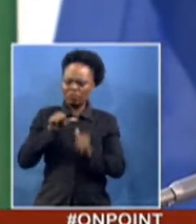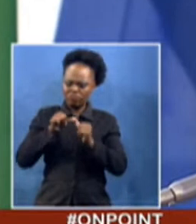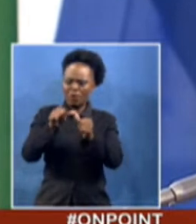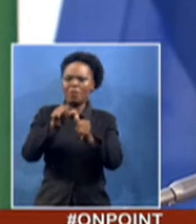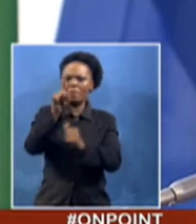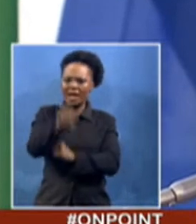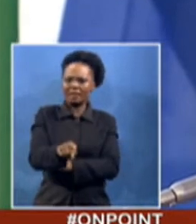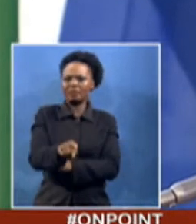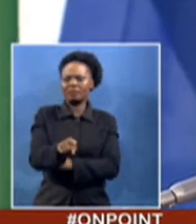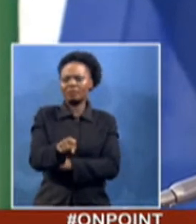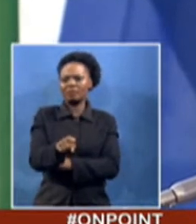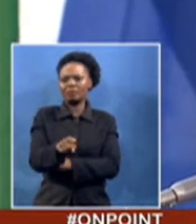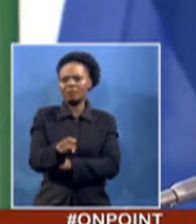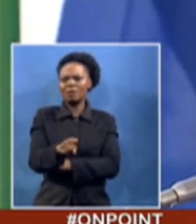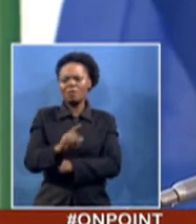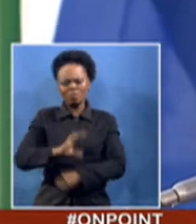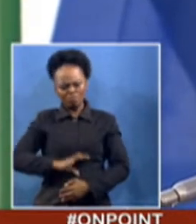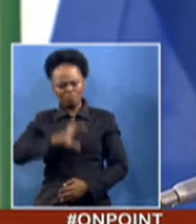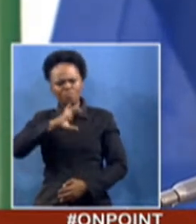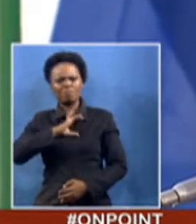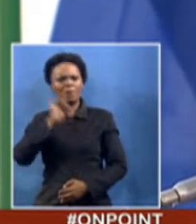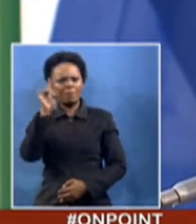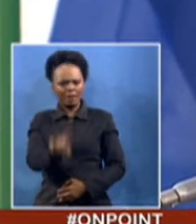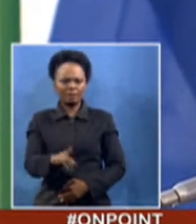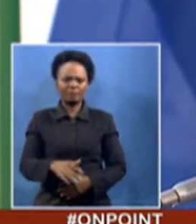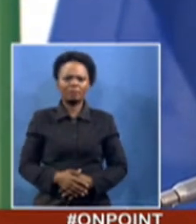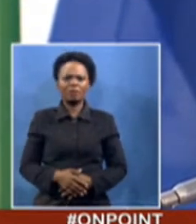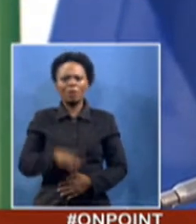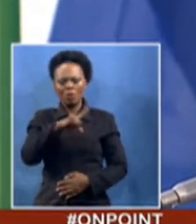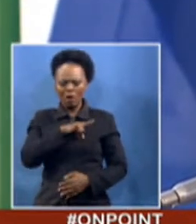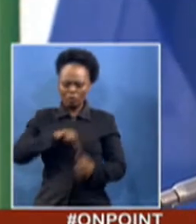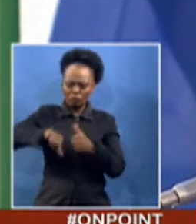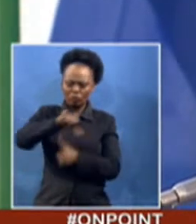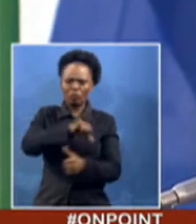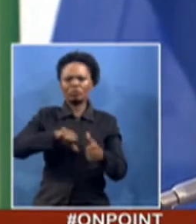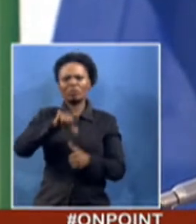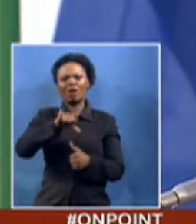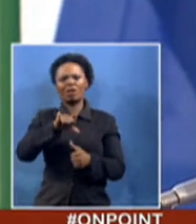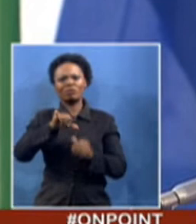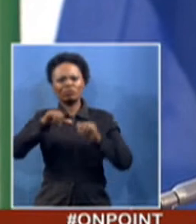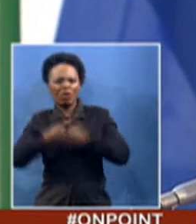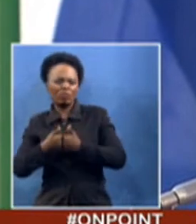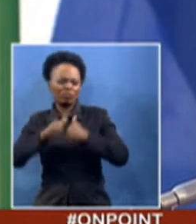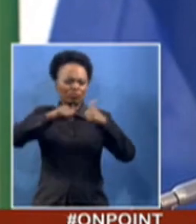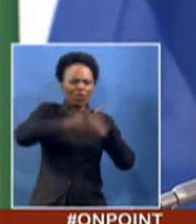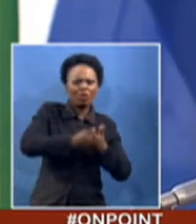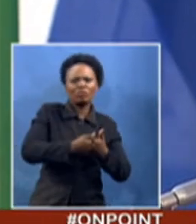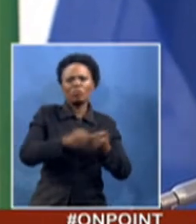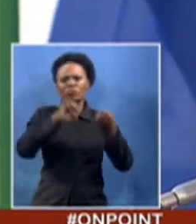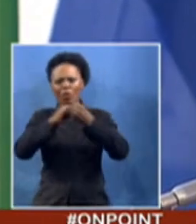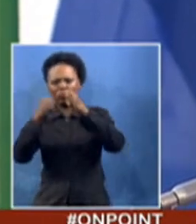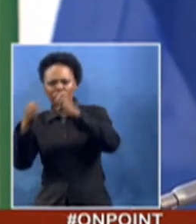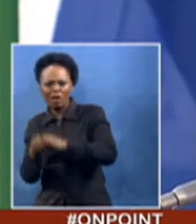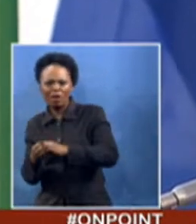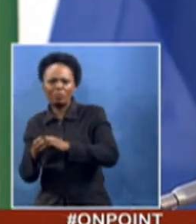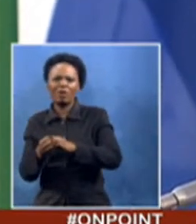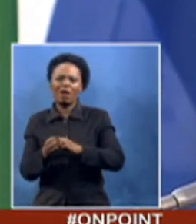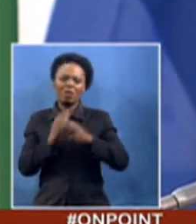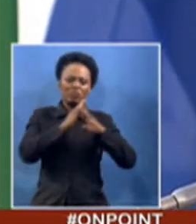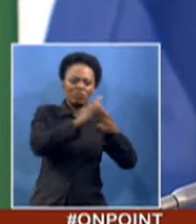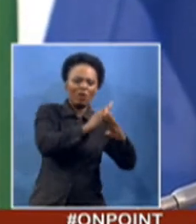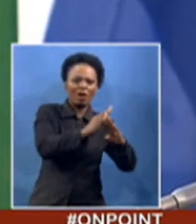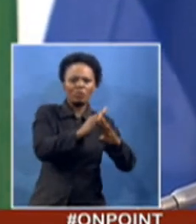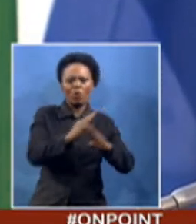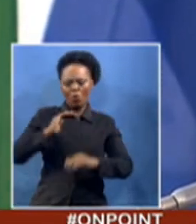firm stand against the social ills that prevent the men and the women